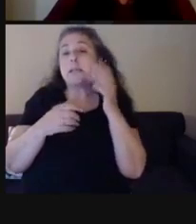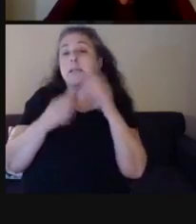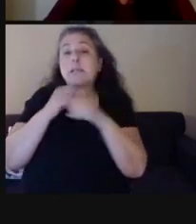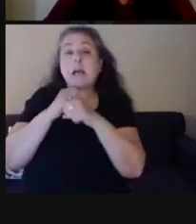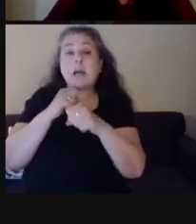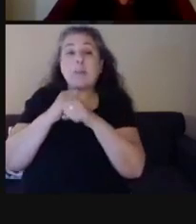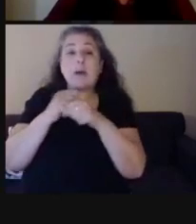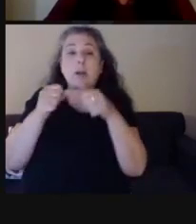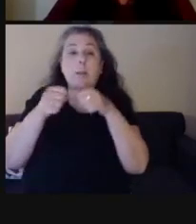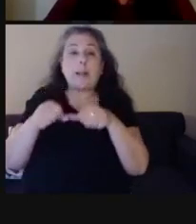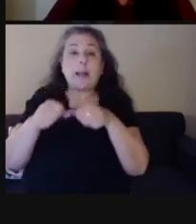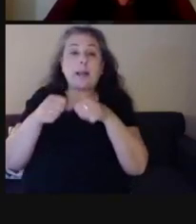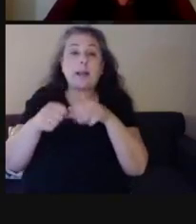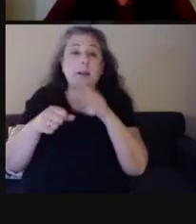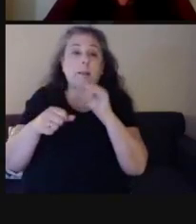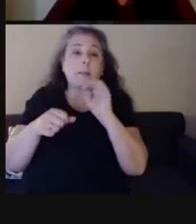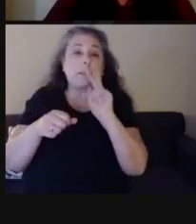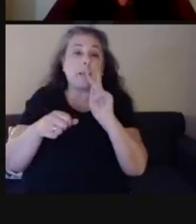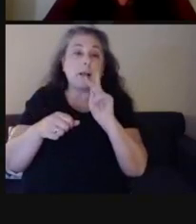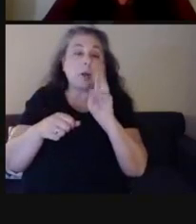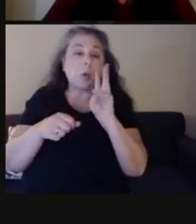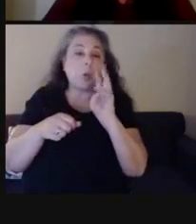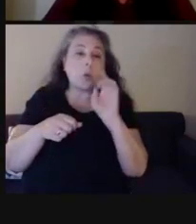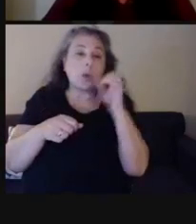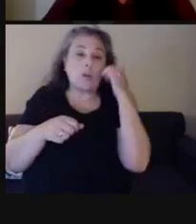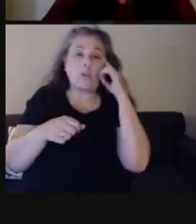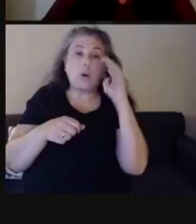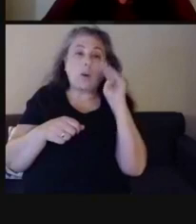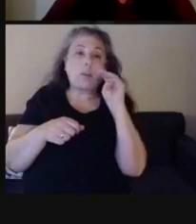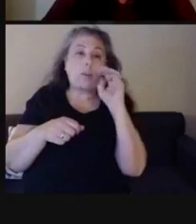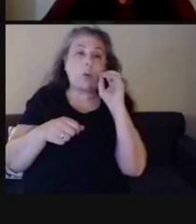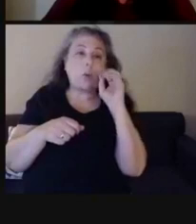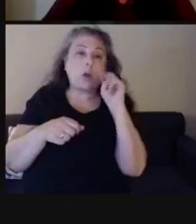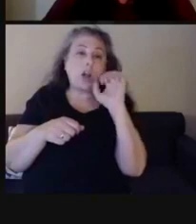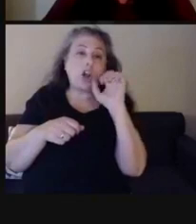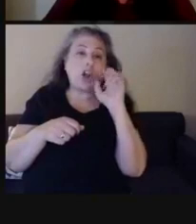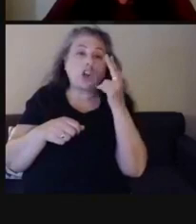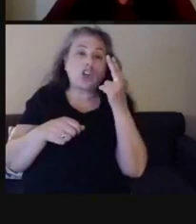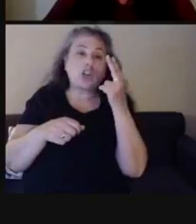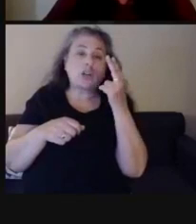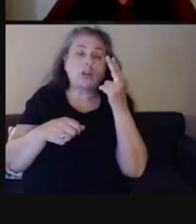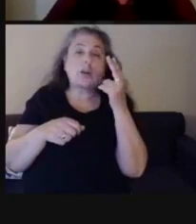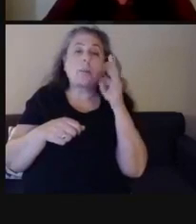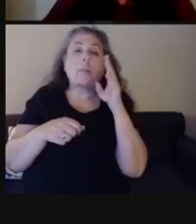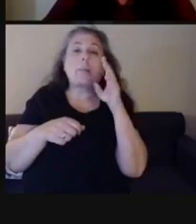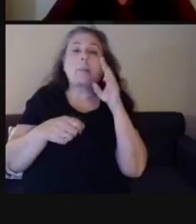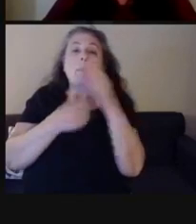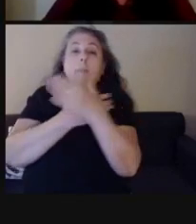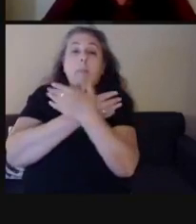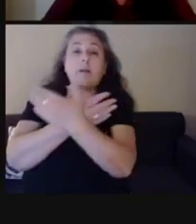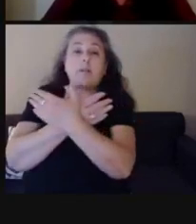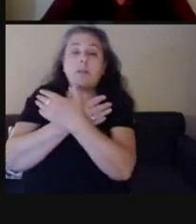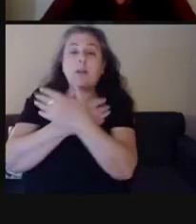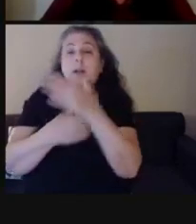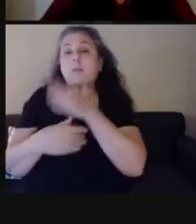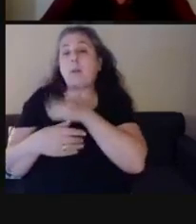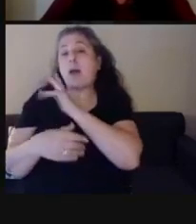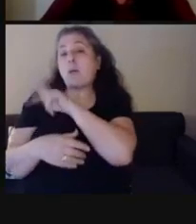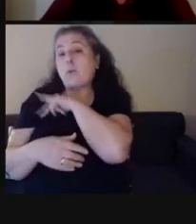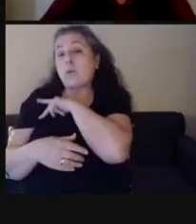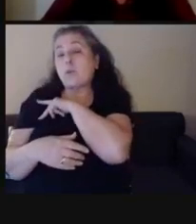planting milkweeds for the monarch butterflies. And I think it's because, and this is my own personal